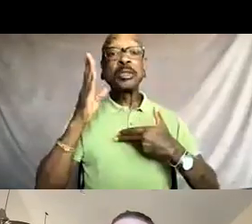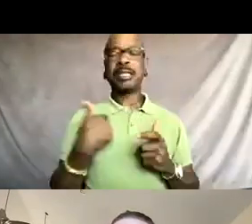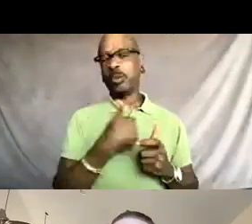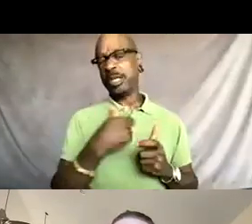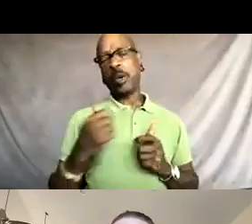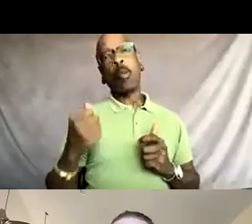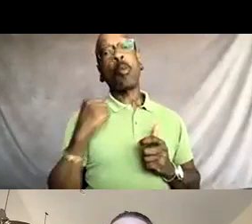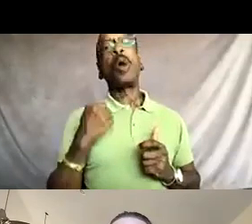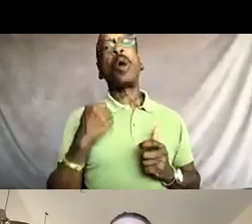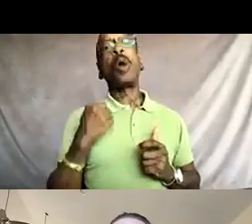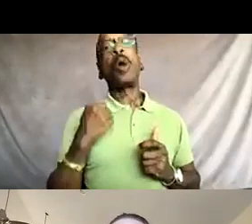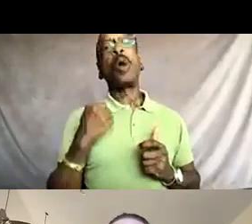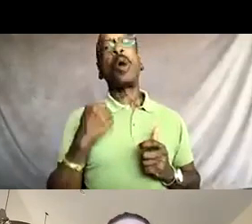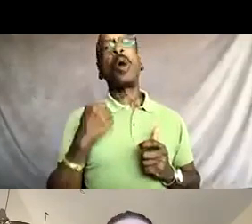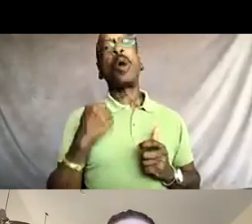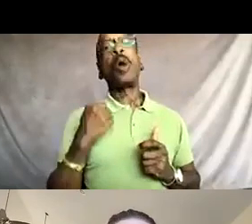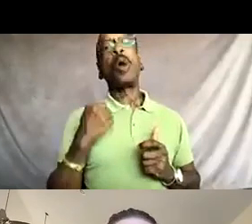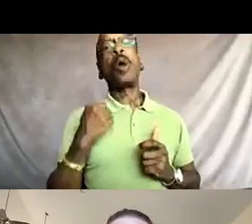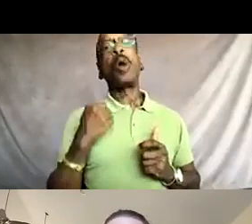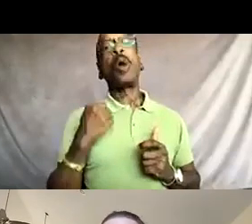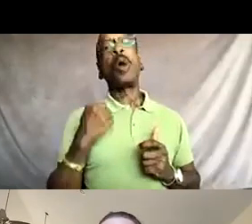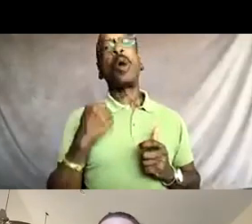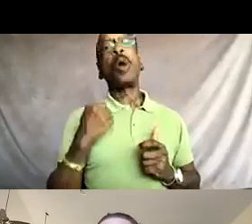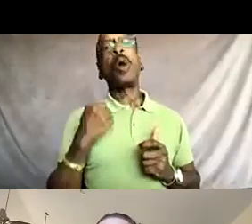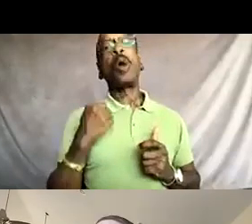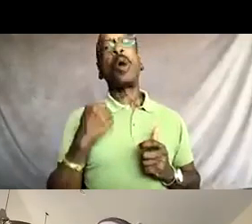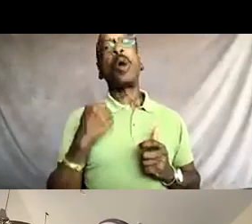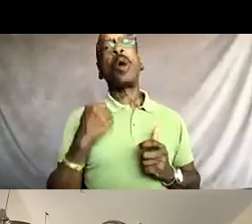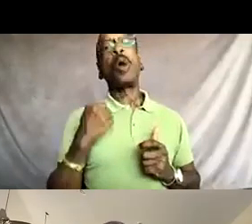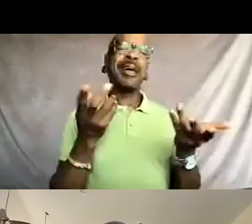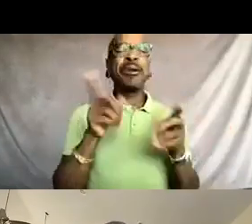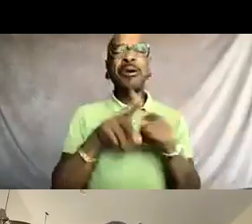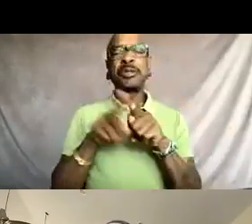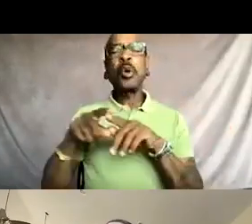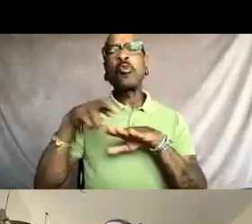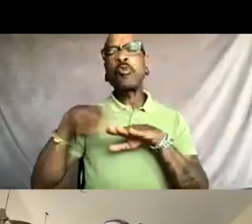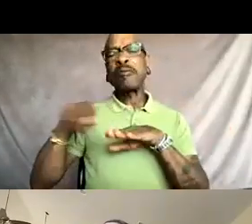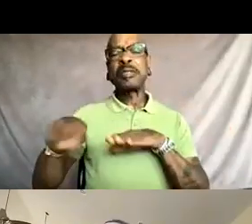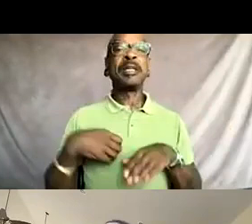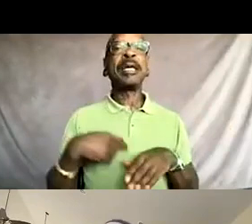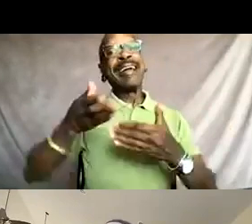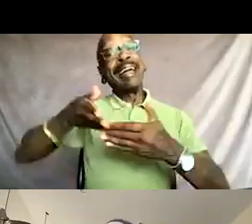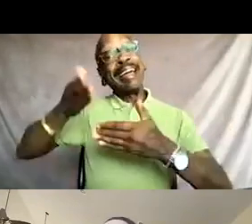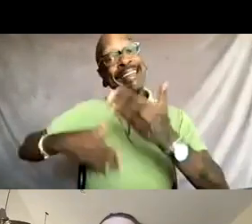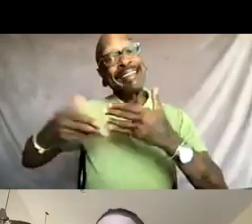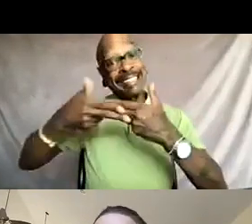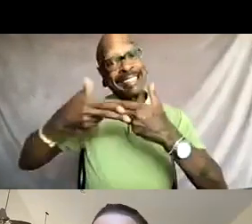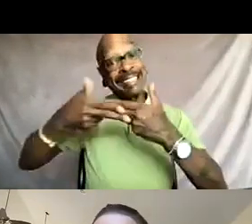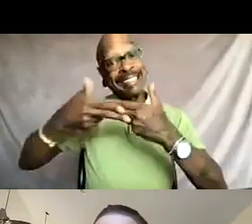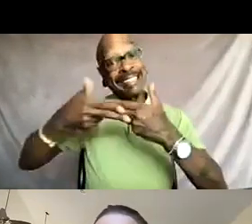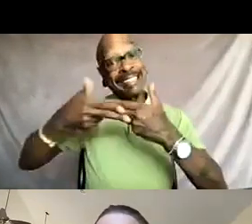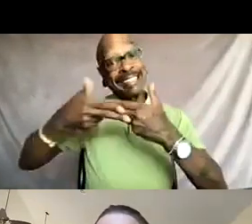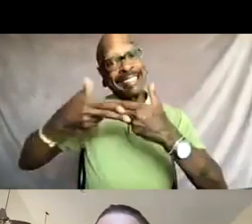informational purposes and reference. And at the very end of the slideshow is links to almost literally probably about 70